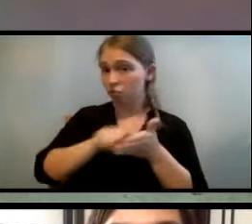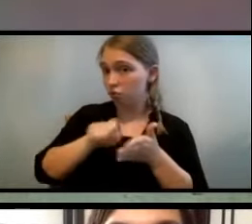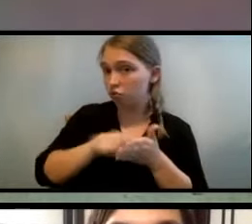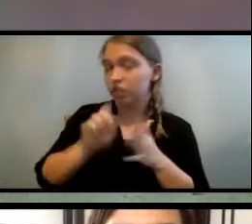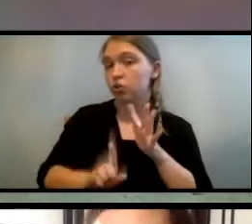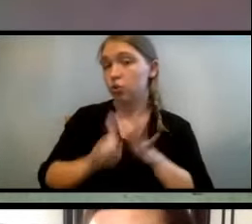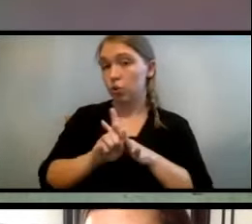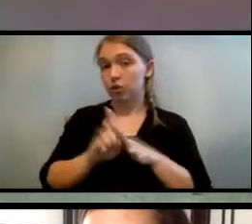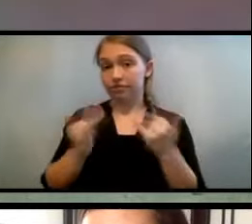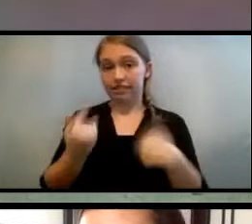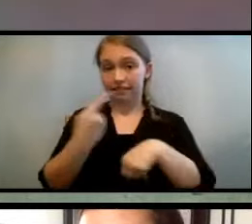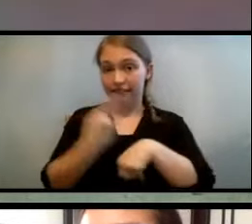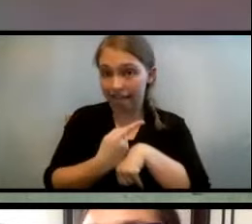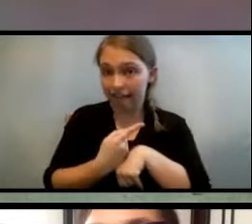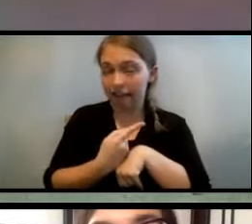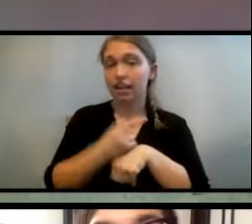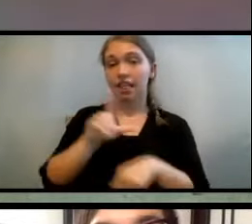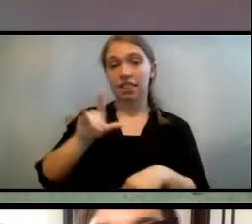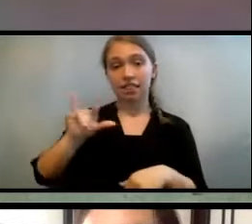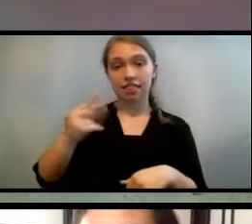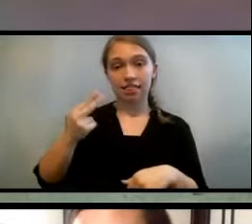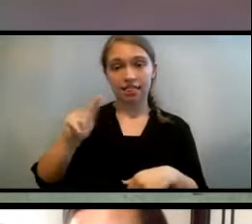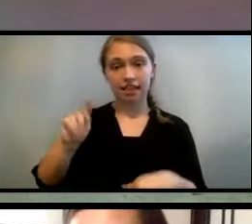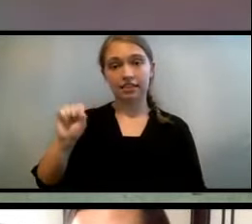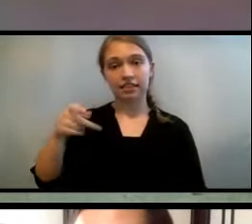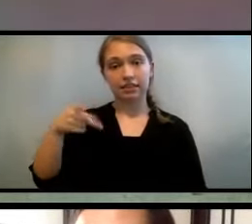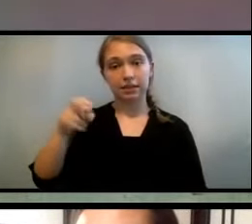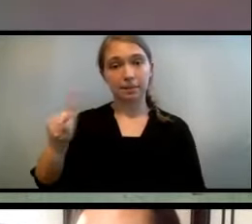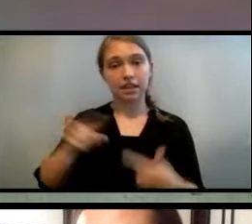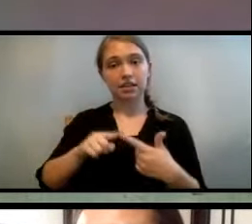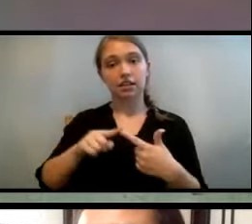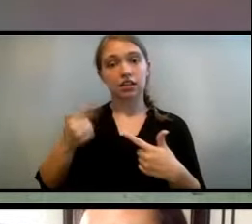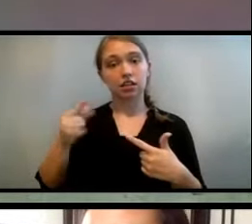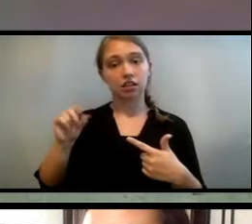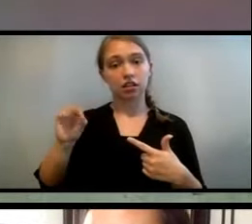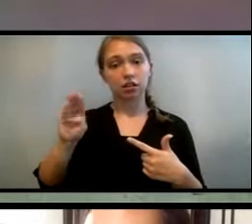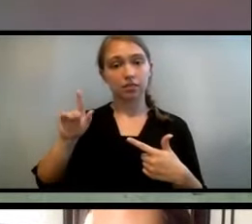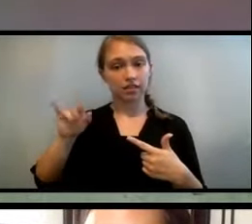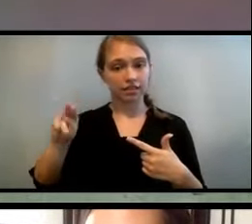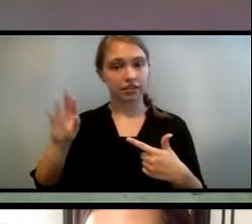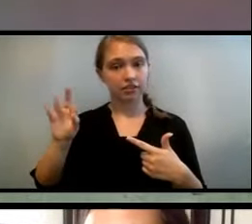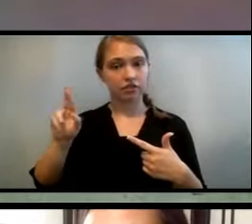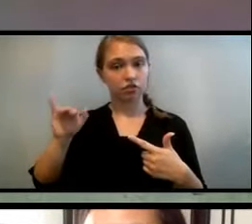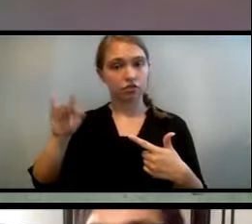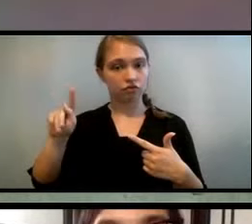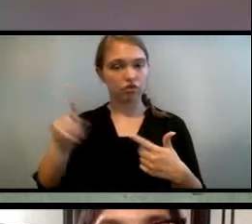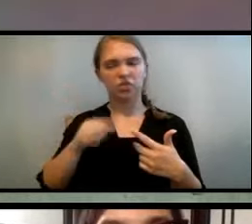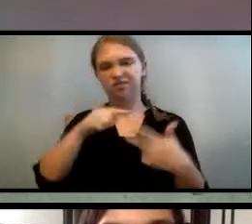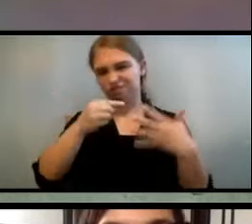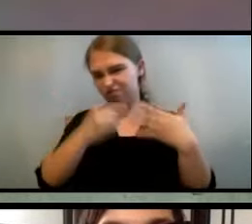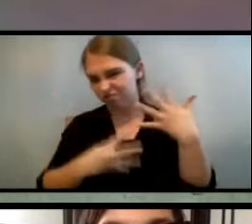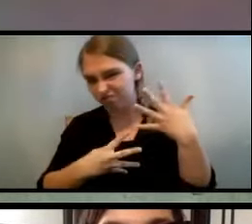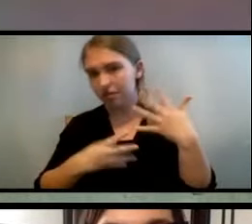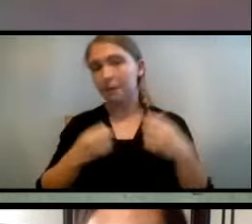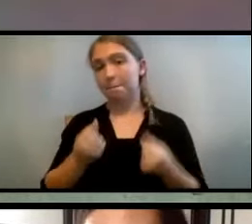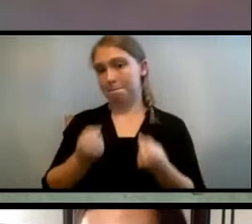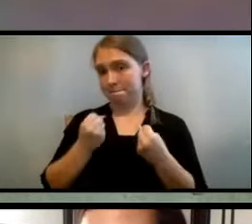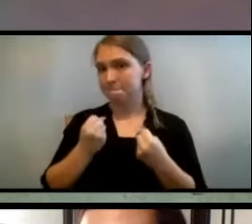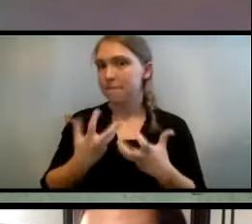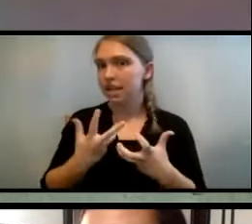Lightspeed, and Goblin Fruit, among other places. Their editing work has won multiple awards, including the Hugo